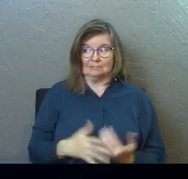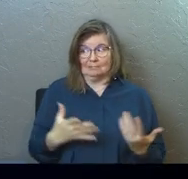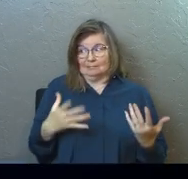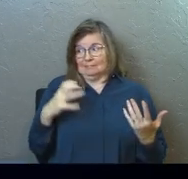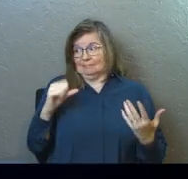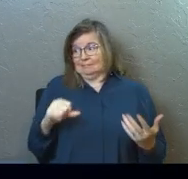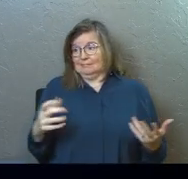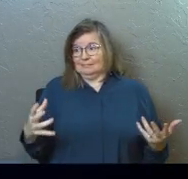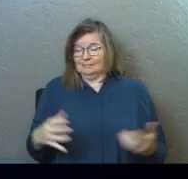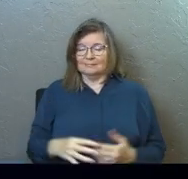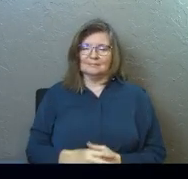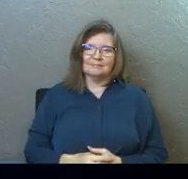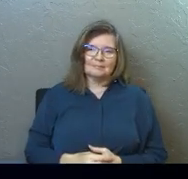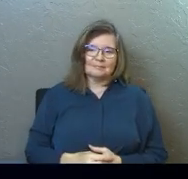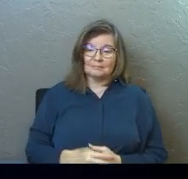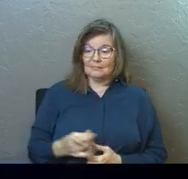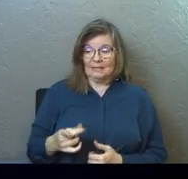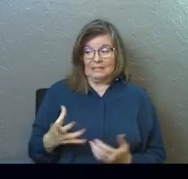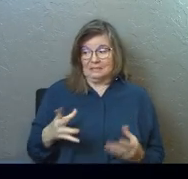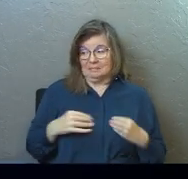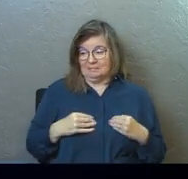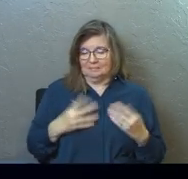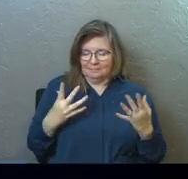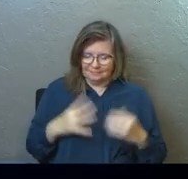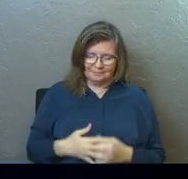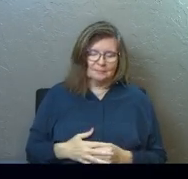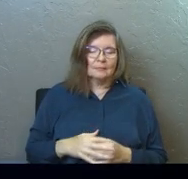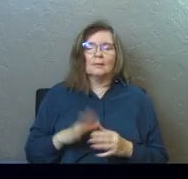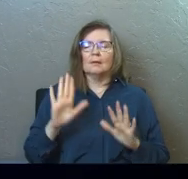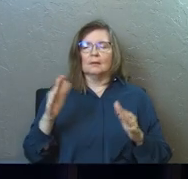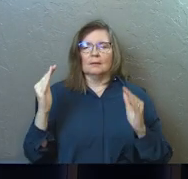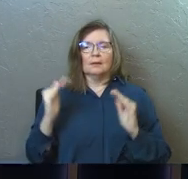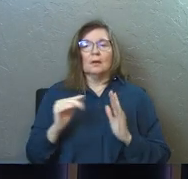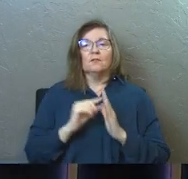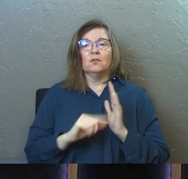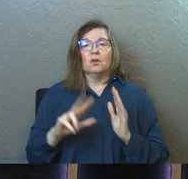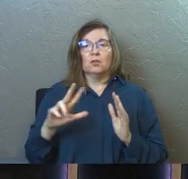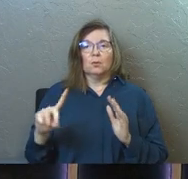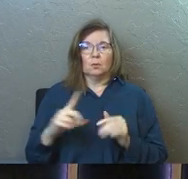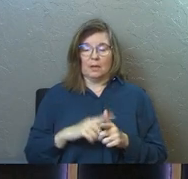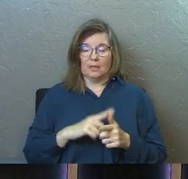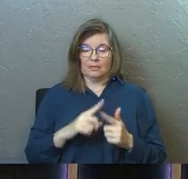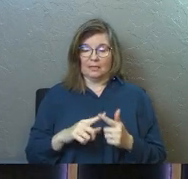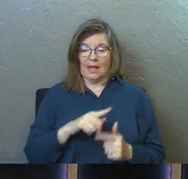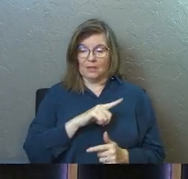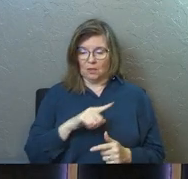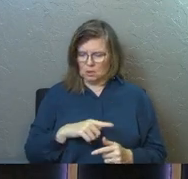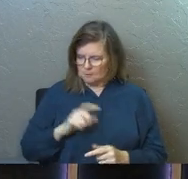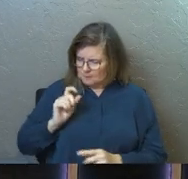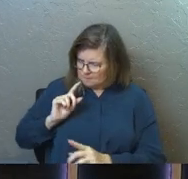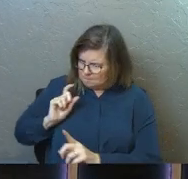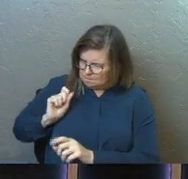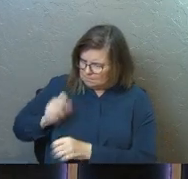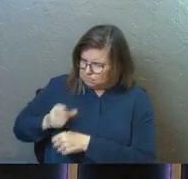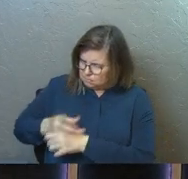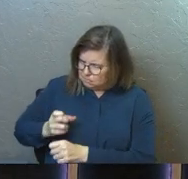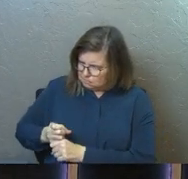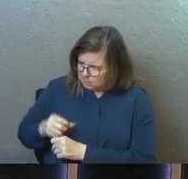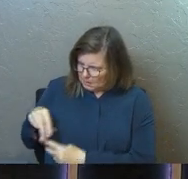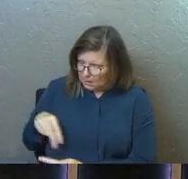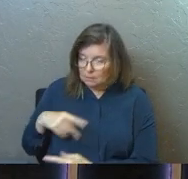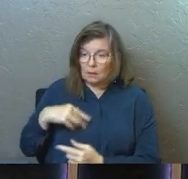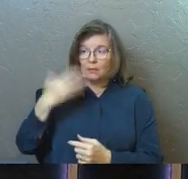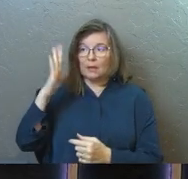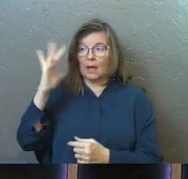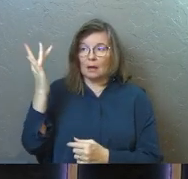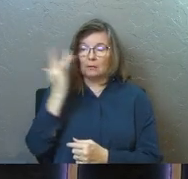I guess. He just rolls with it. Verse 31, then the Lord opened Balaam's eyes and he saw the angel